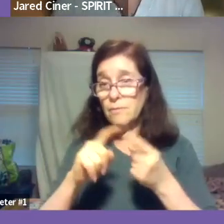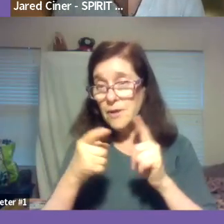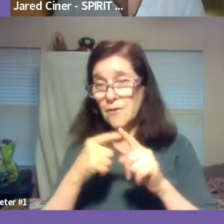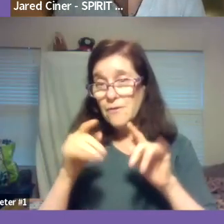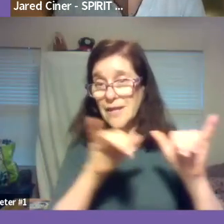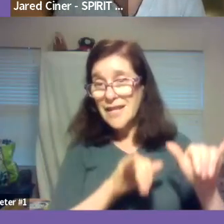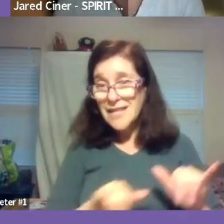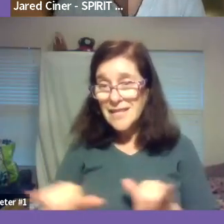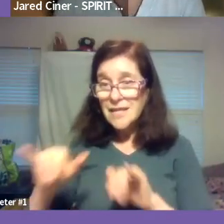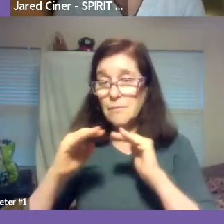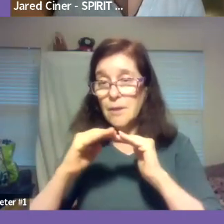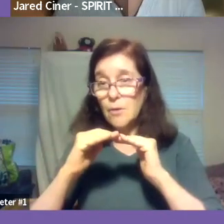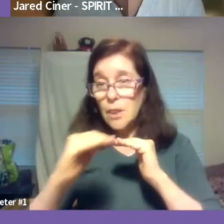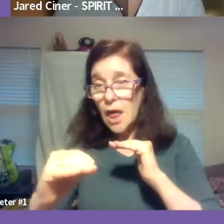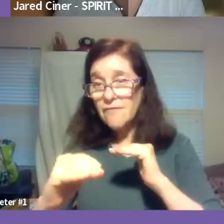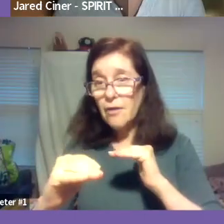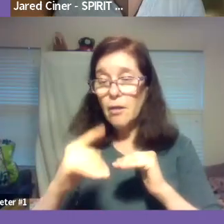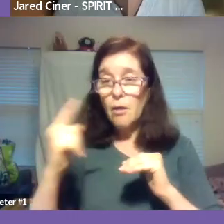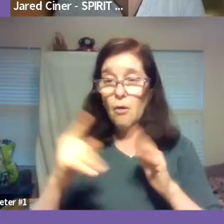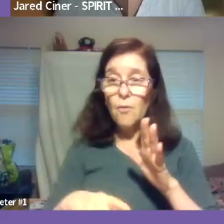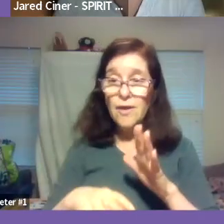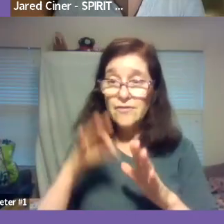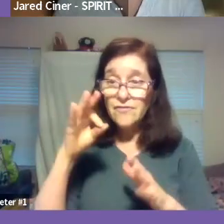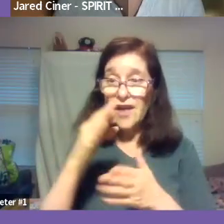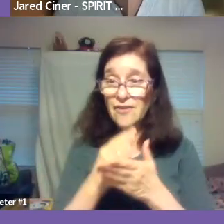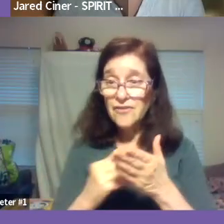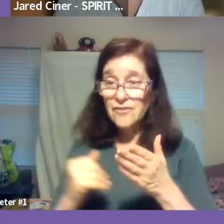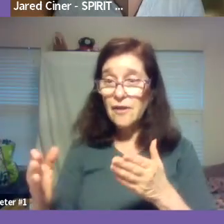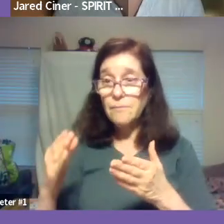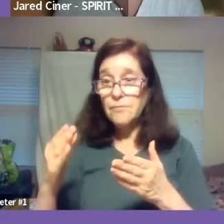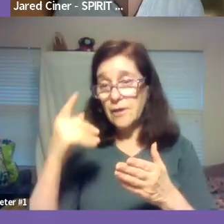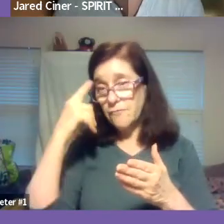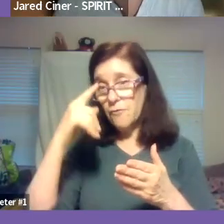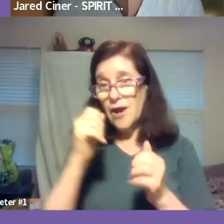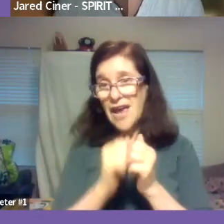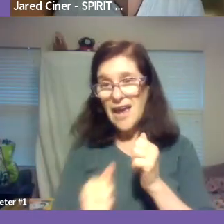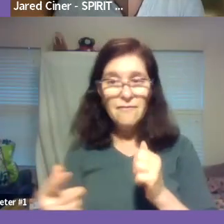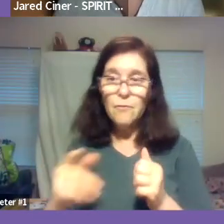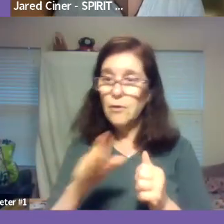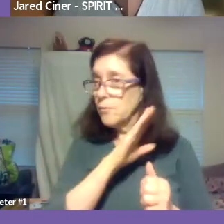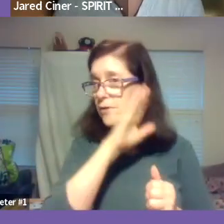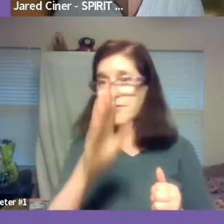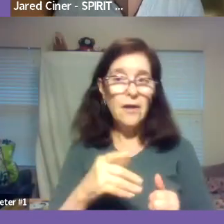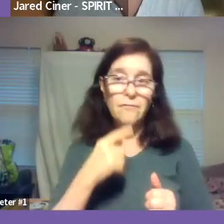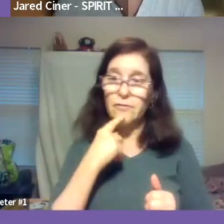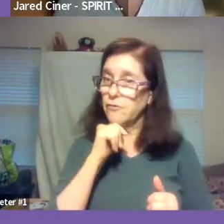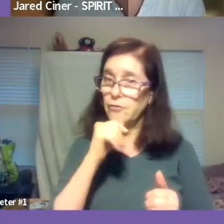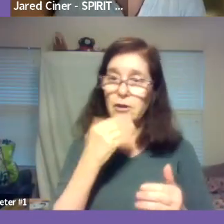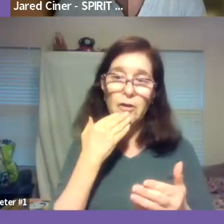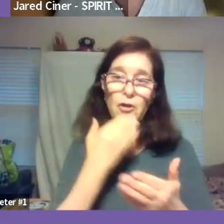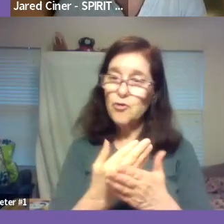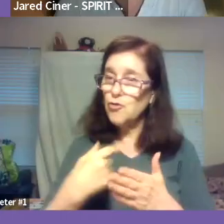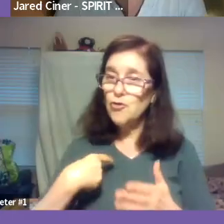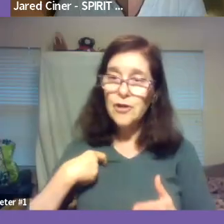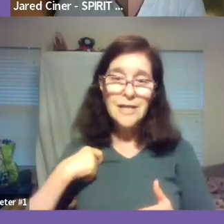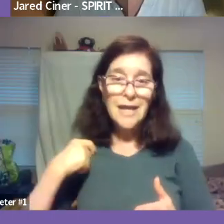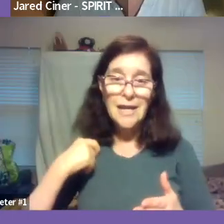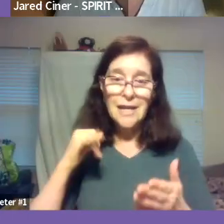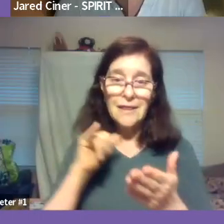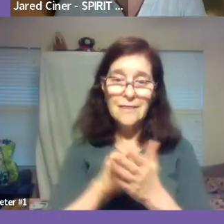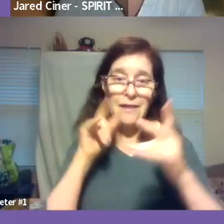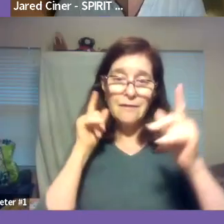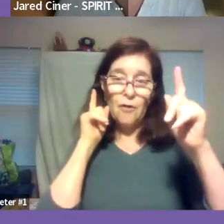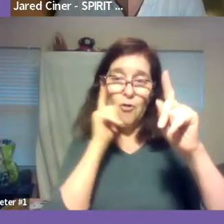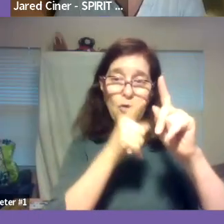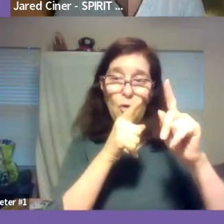um, we have always found something for everybody. We've never said you're not a good candidate. So that's our goal. We take that